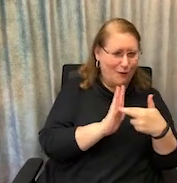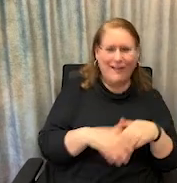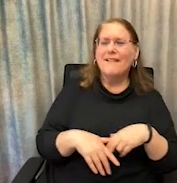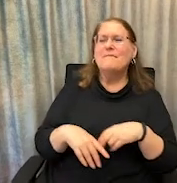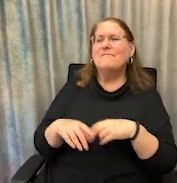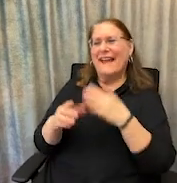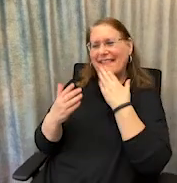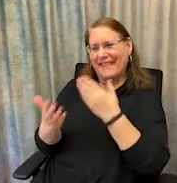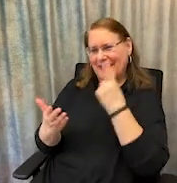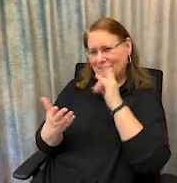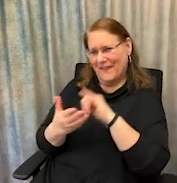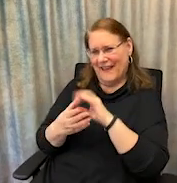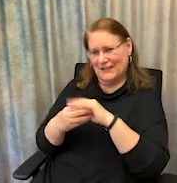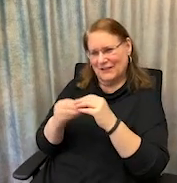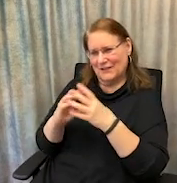Thanks for that story.